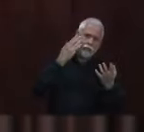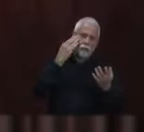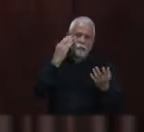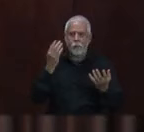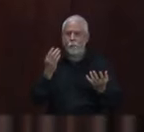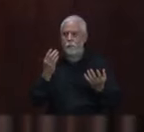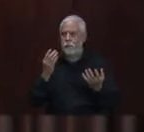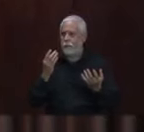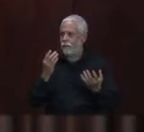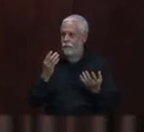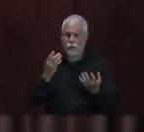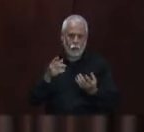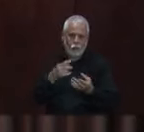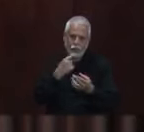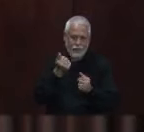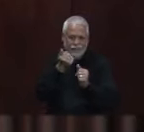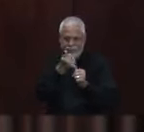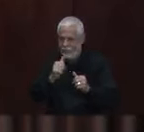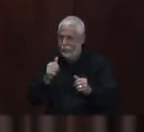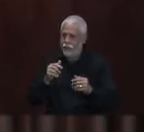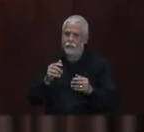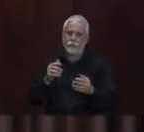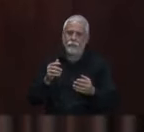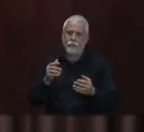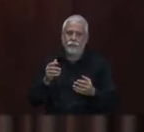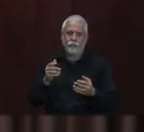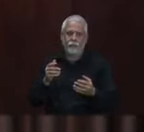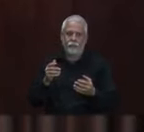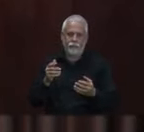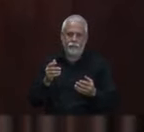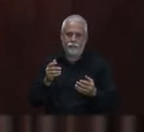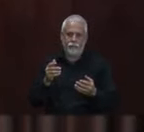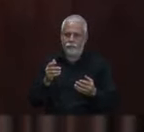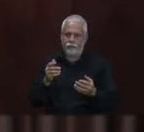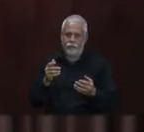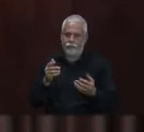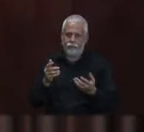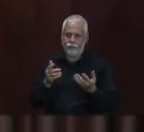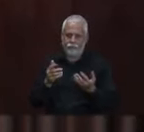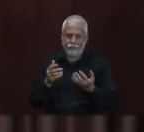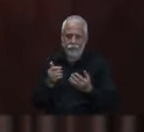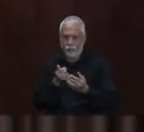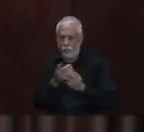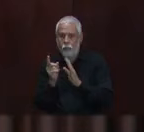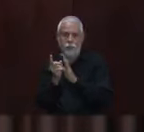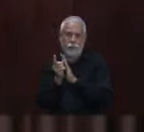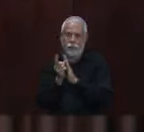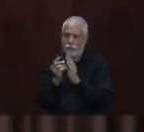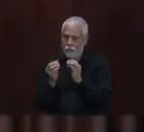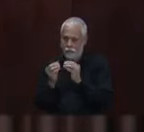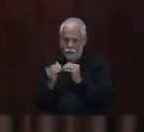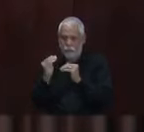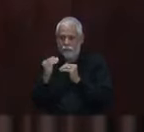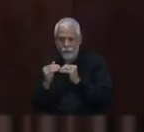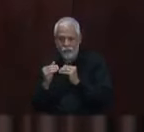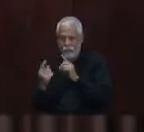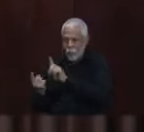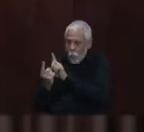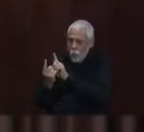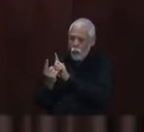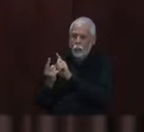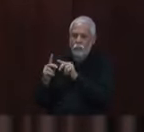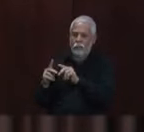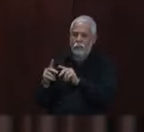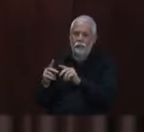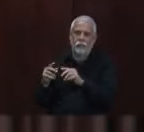it's, as you point out, anytime you're spending more than a few minutes in close proximity to